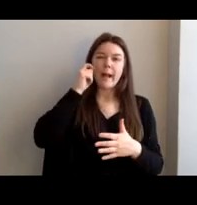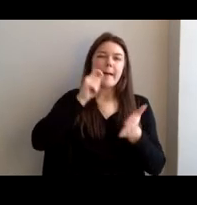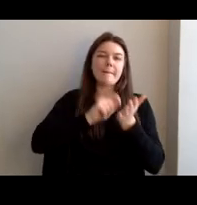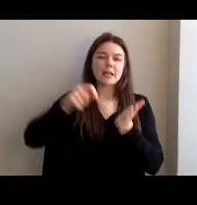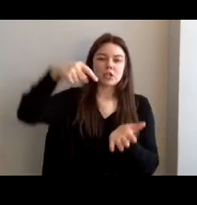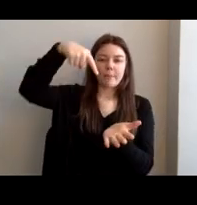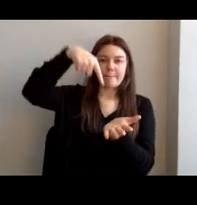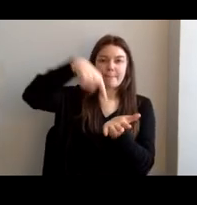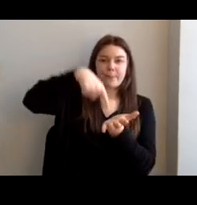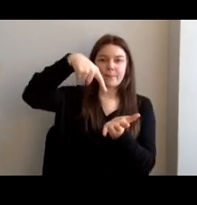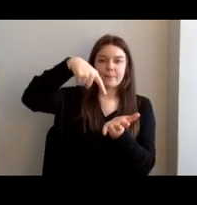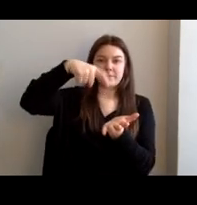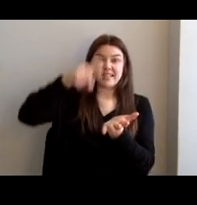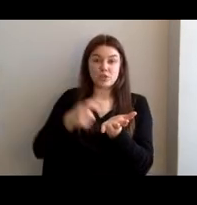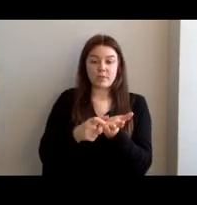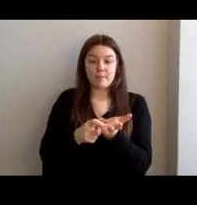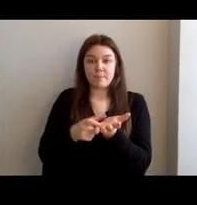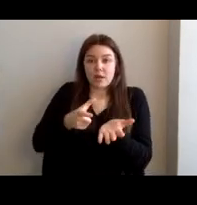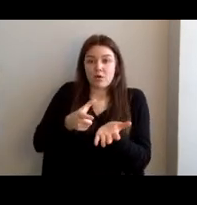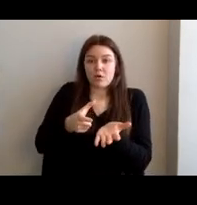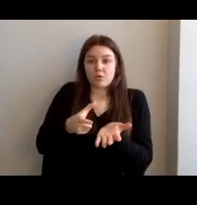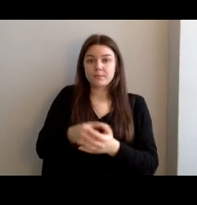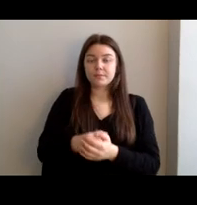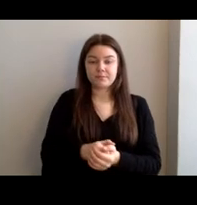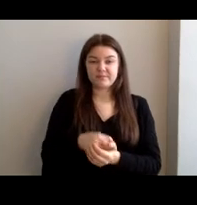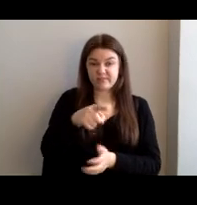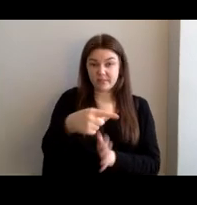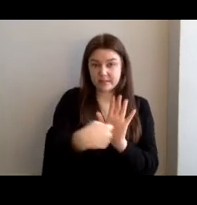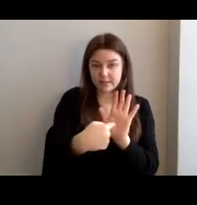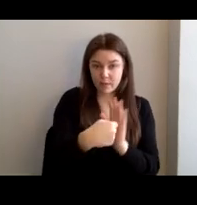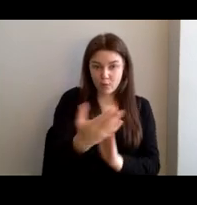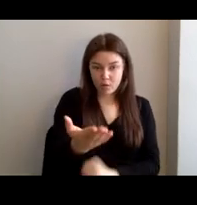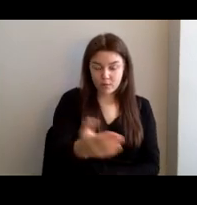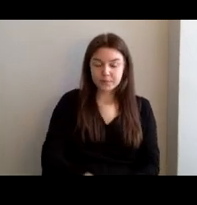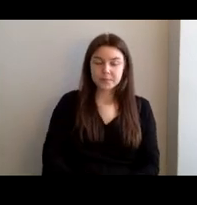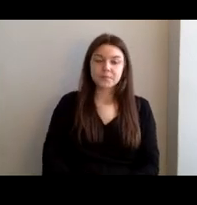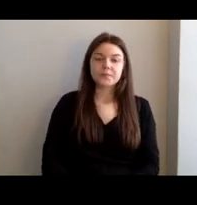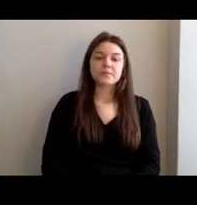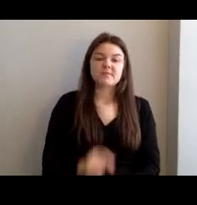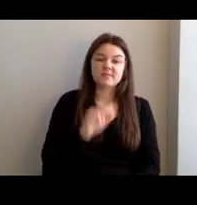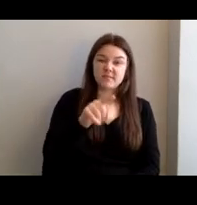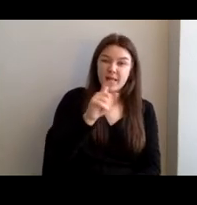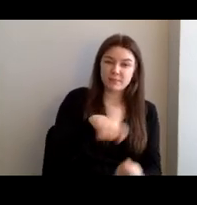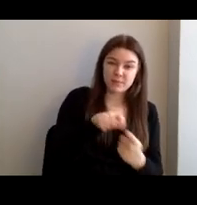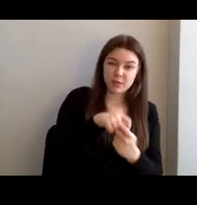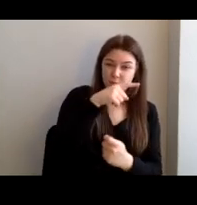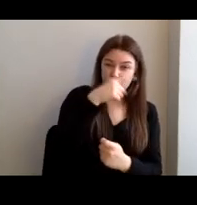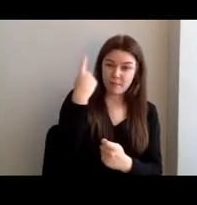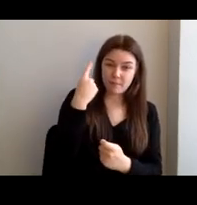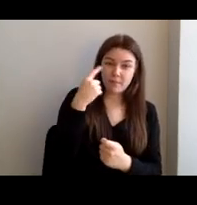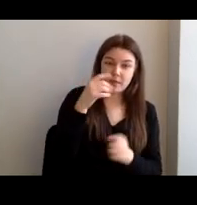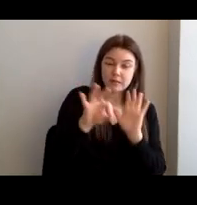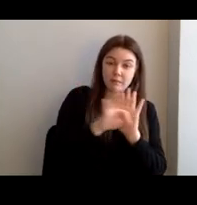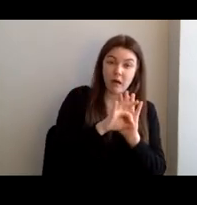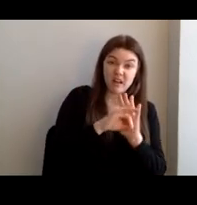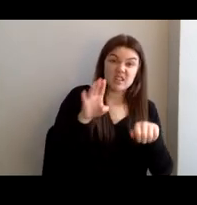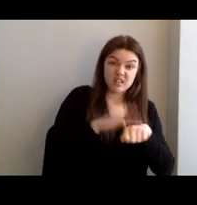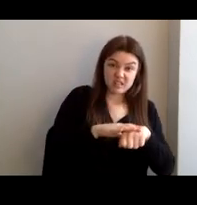flesh, such as in this example, this particular black spot not only is on the flesh, but it